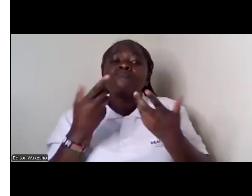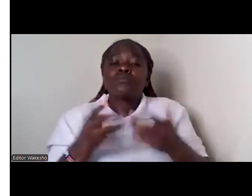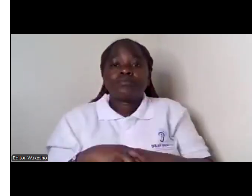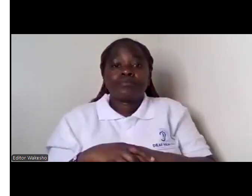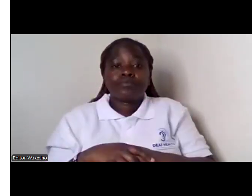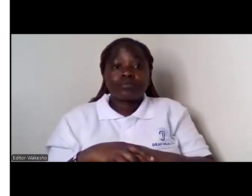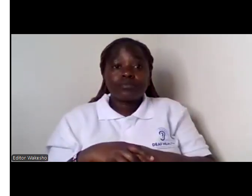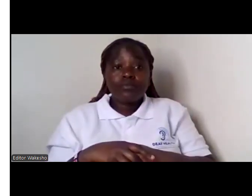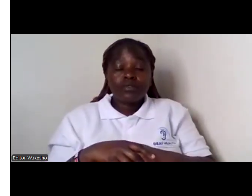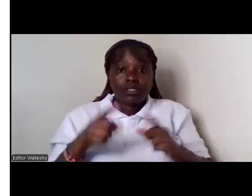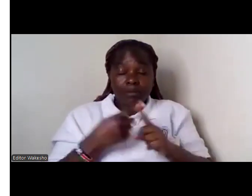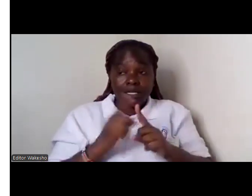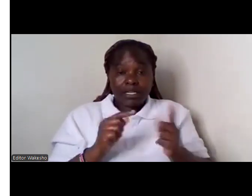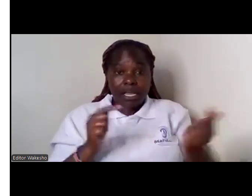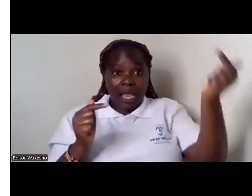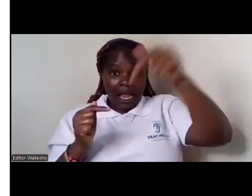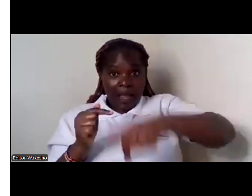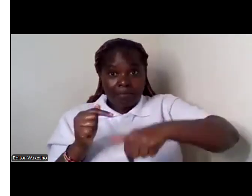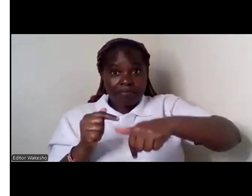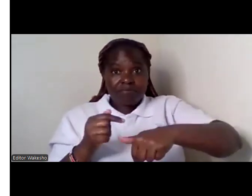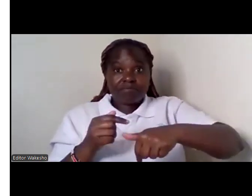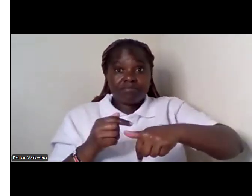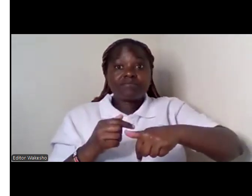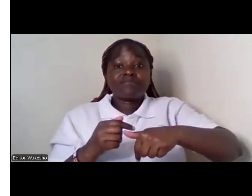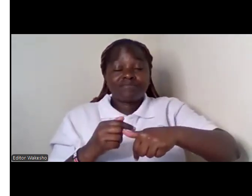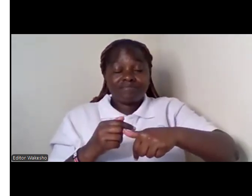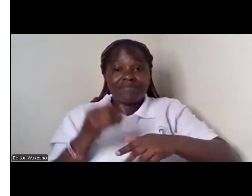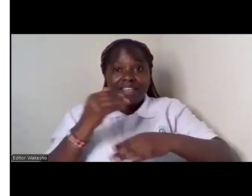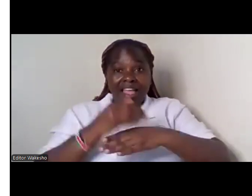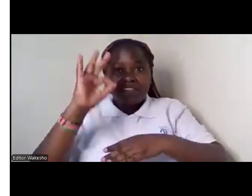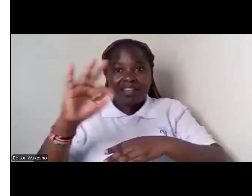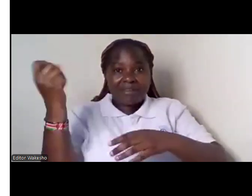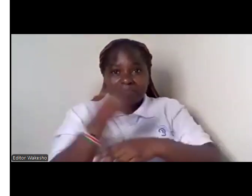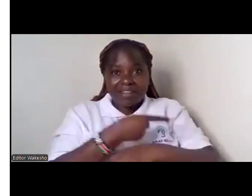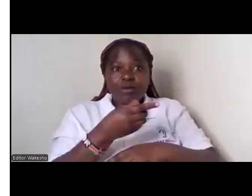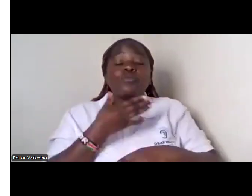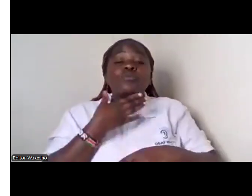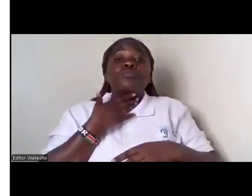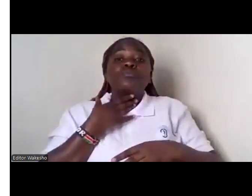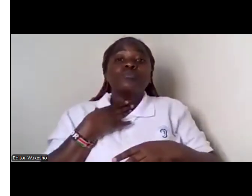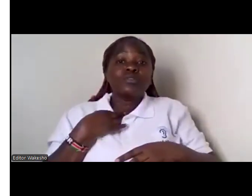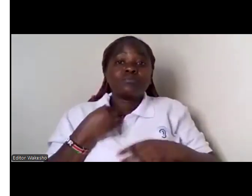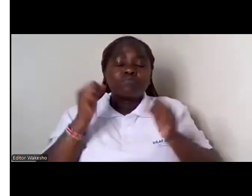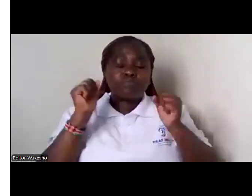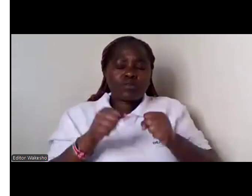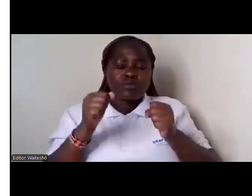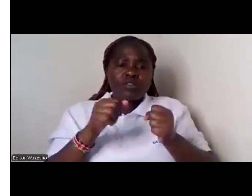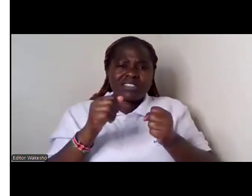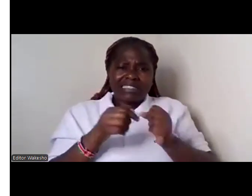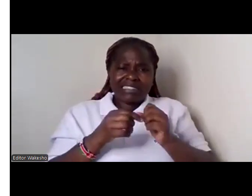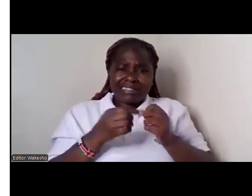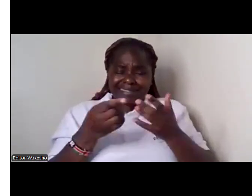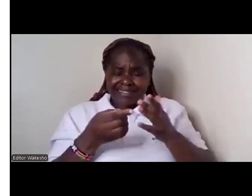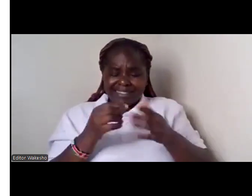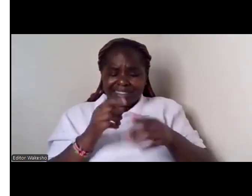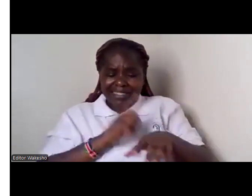For those who come with infertility, after about 3 months, once the symptoms have gone down, once the patient, maybe